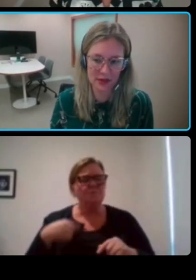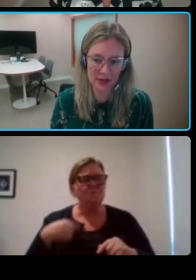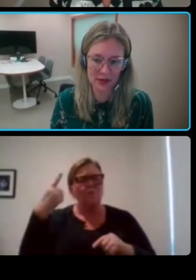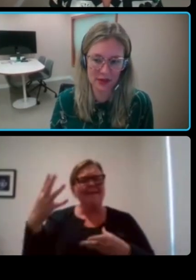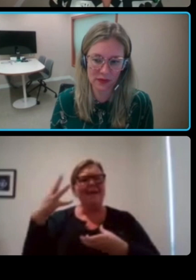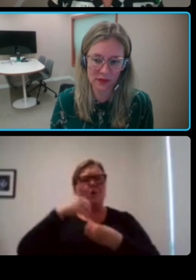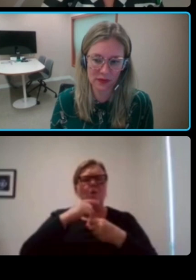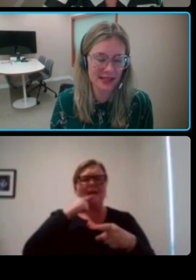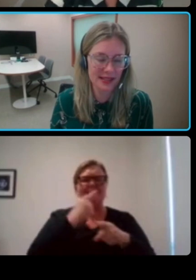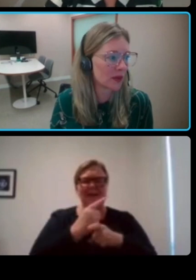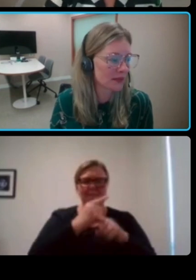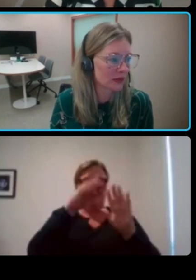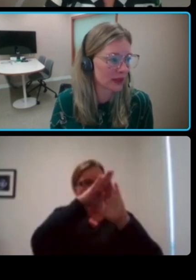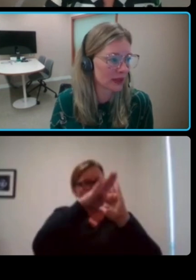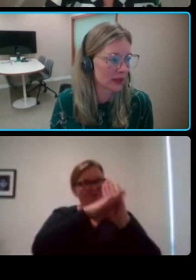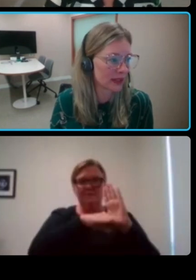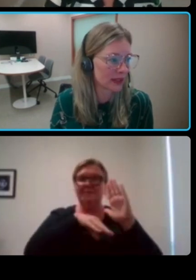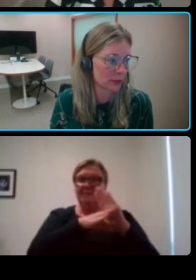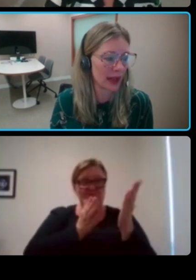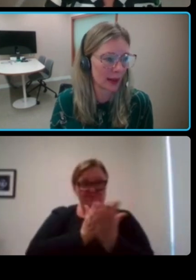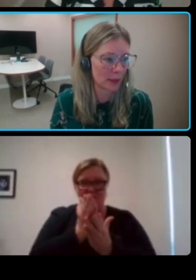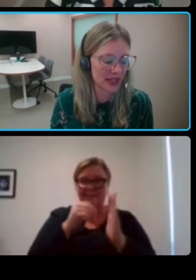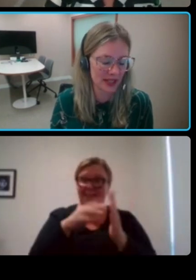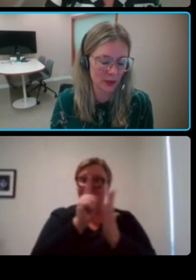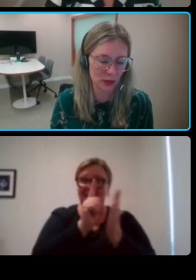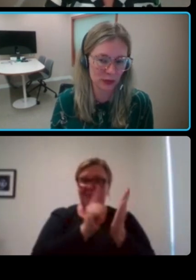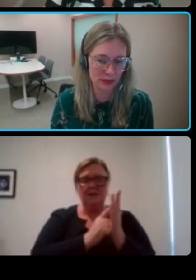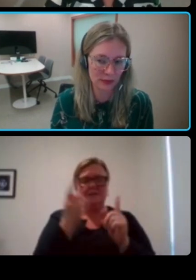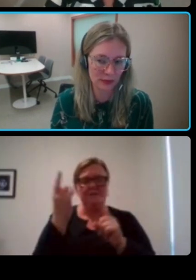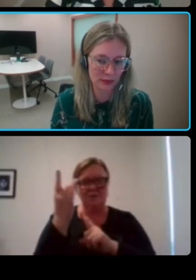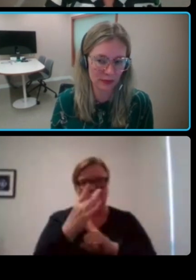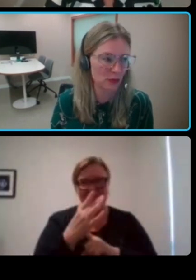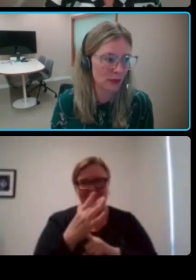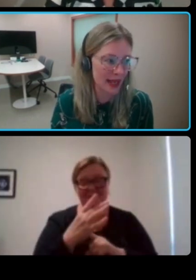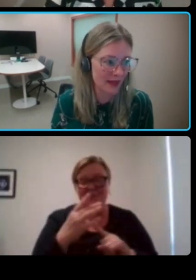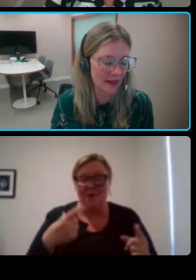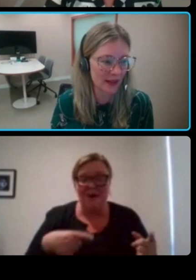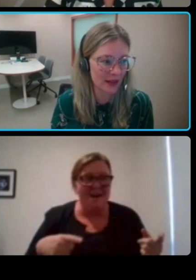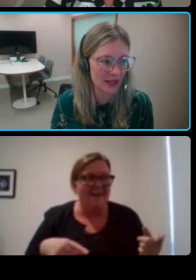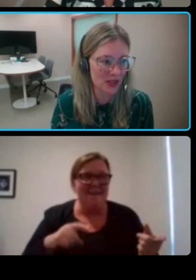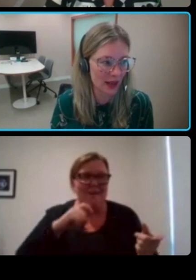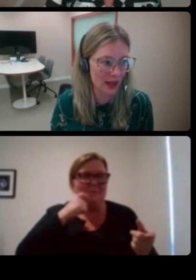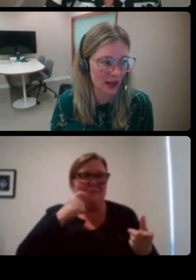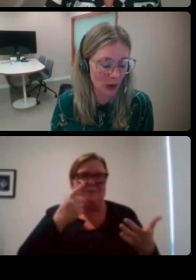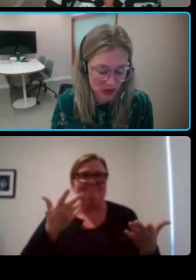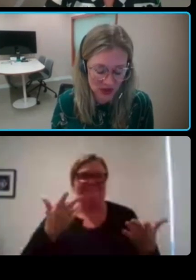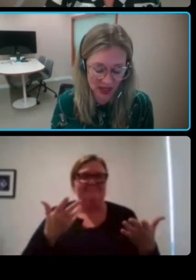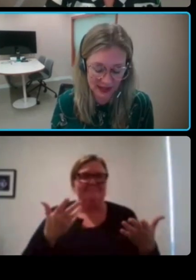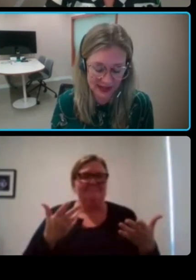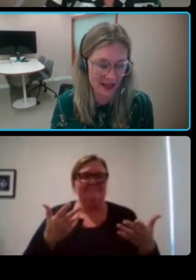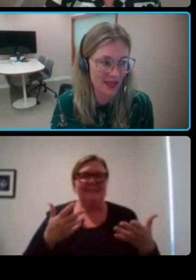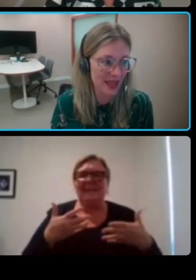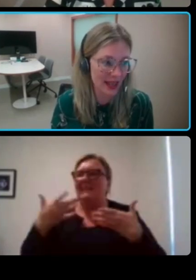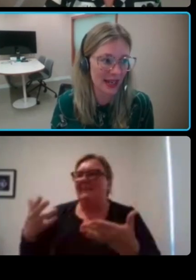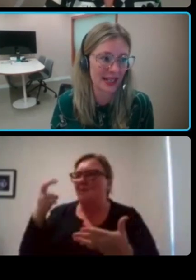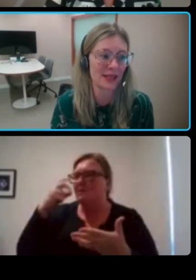a statement of rights in the new Act is really important because it will mean that older